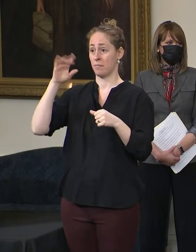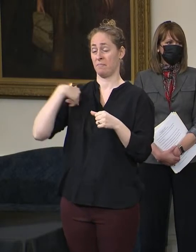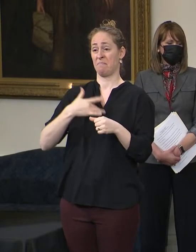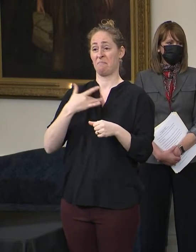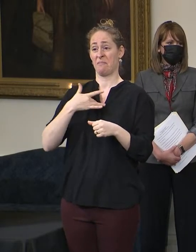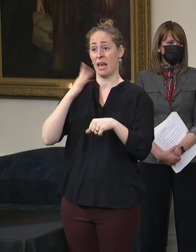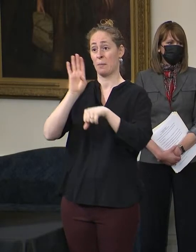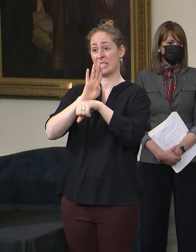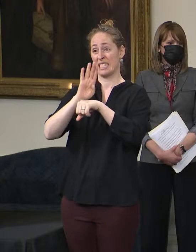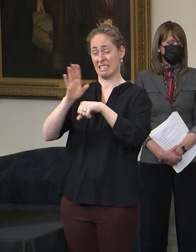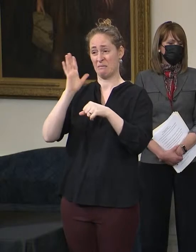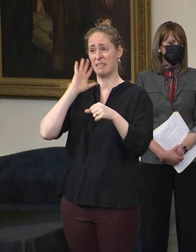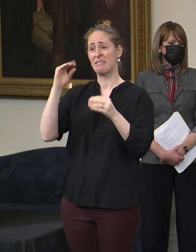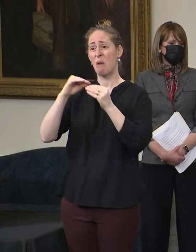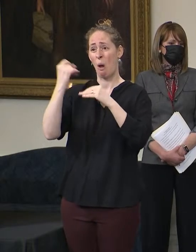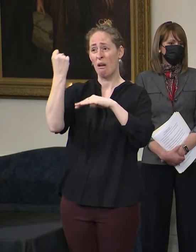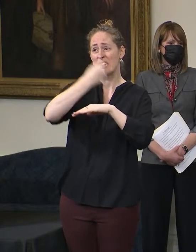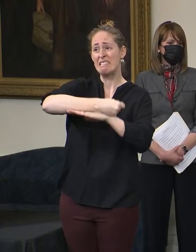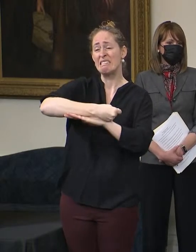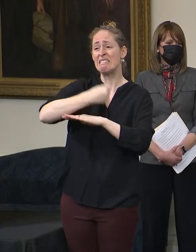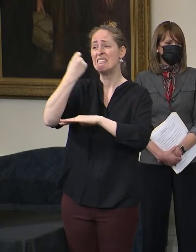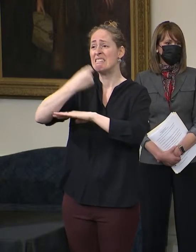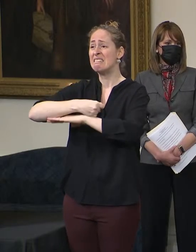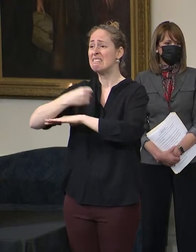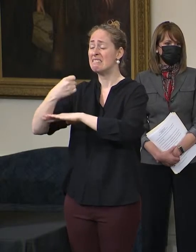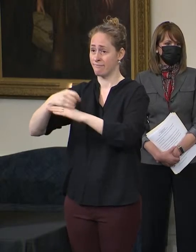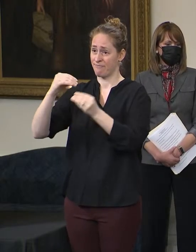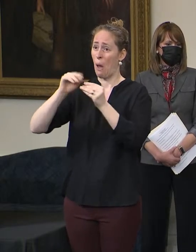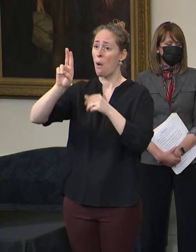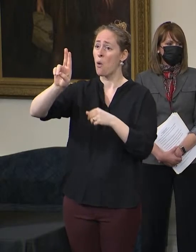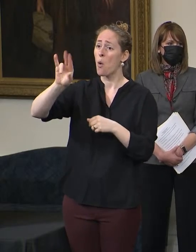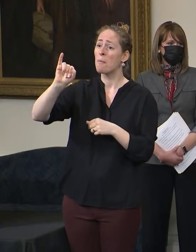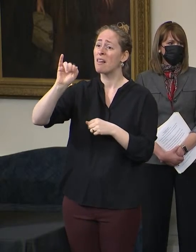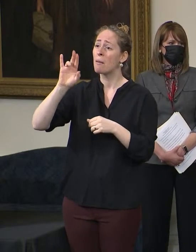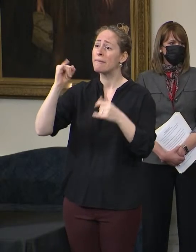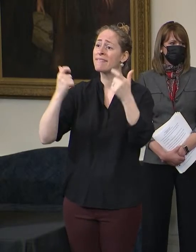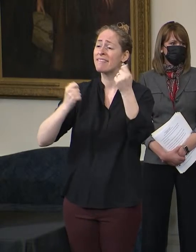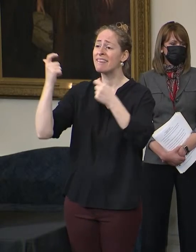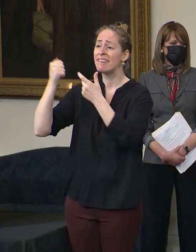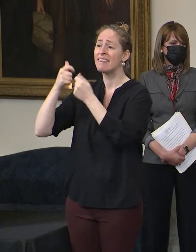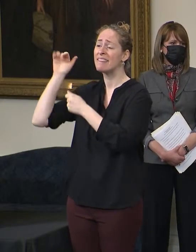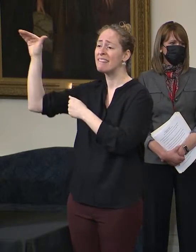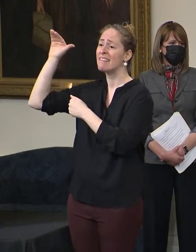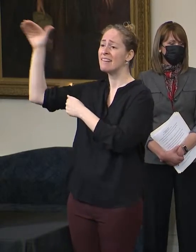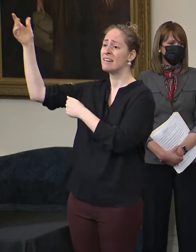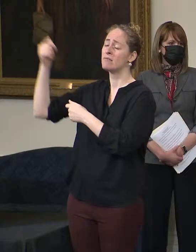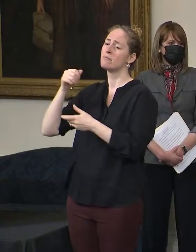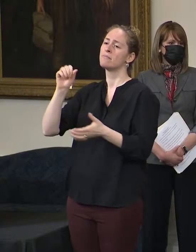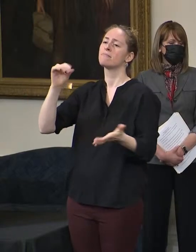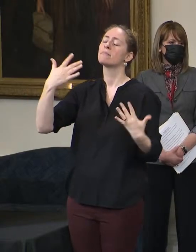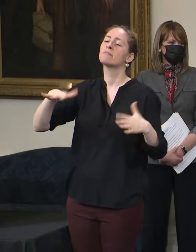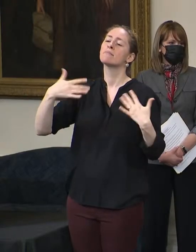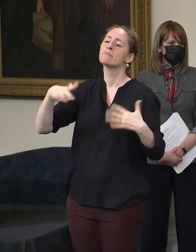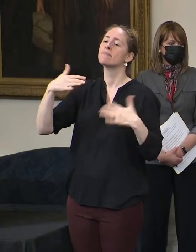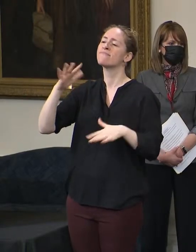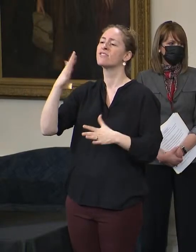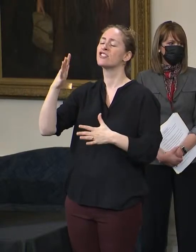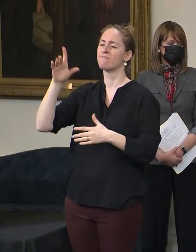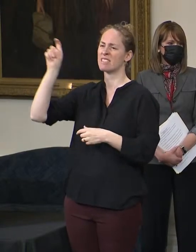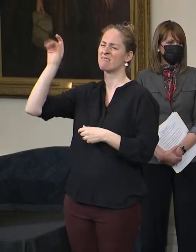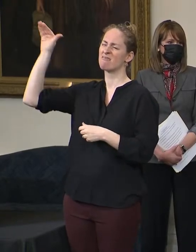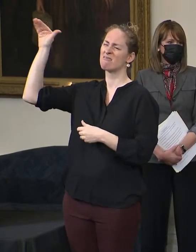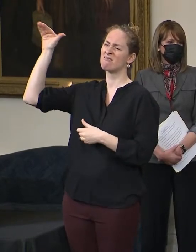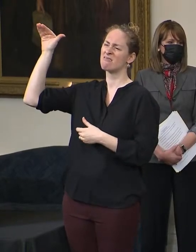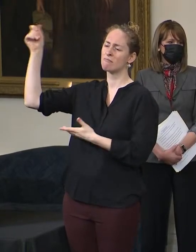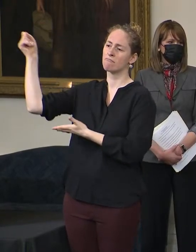this help, which is why, while we still desperately need the federal help, we are exhausting and